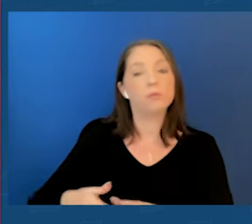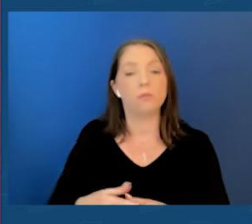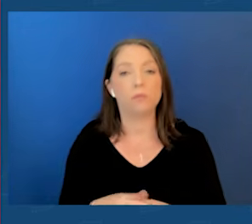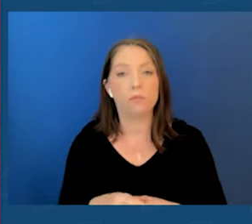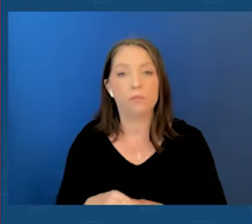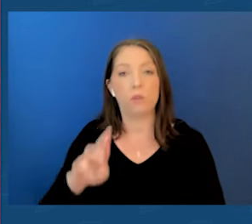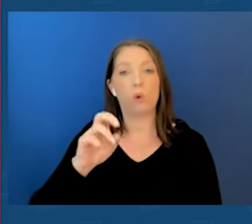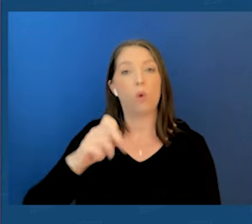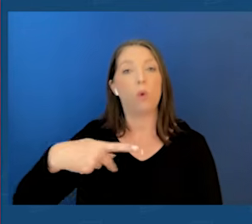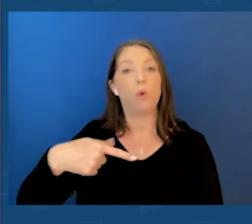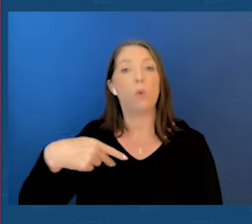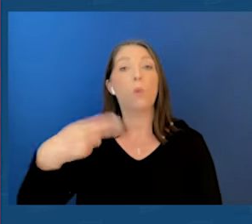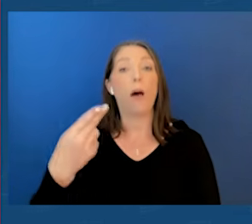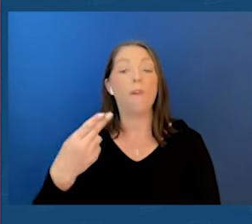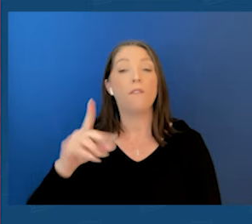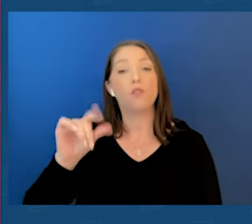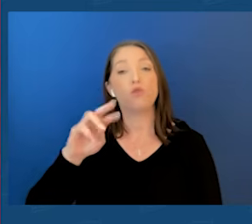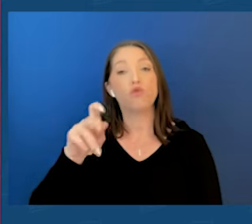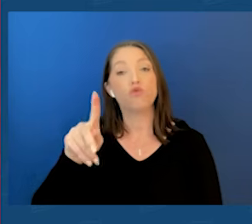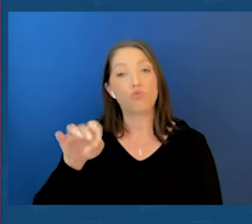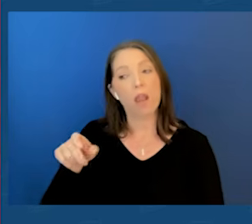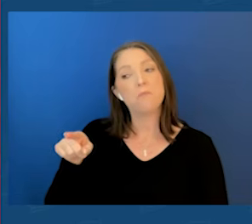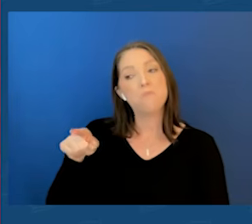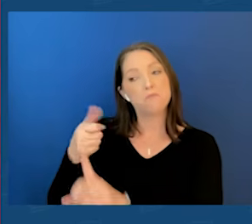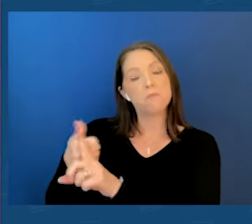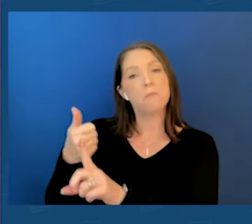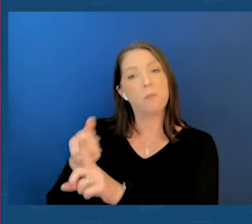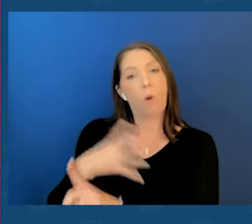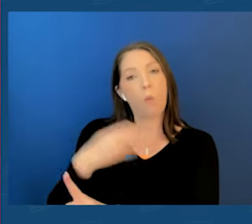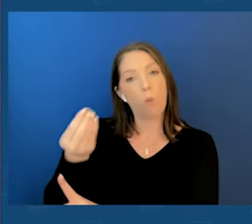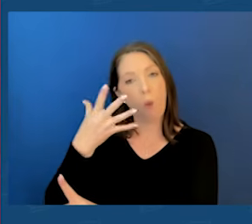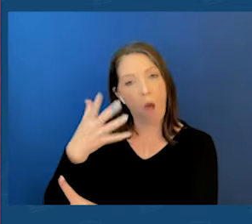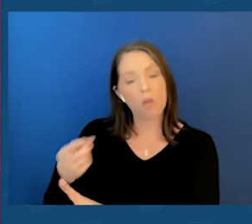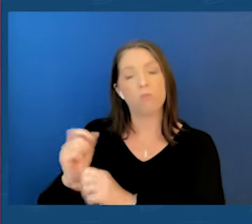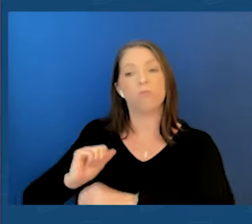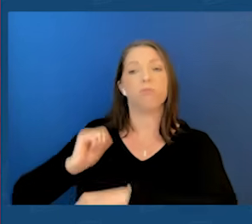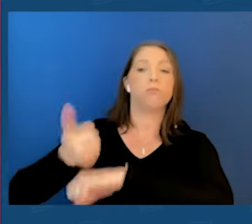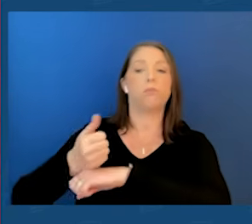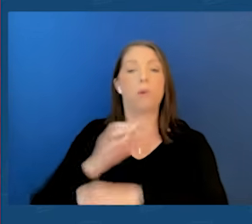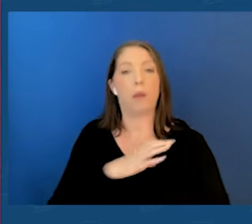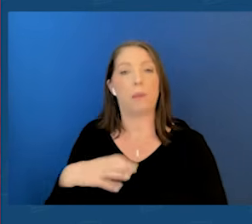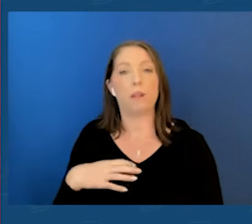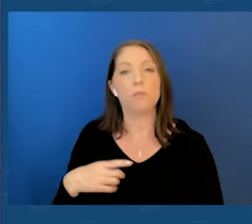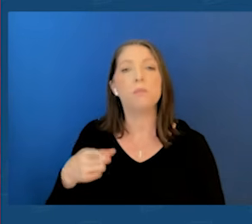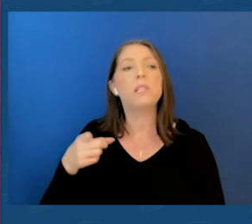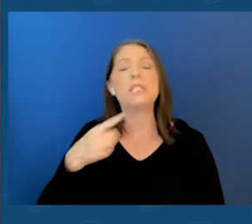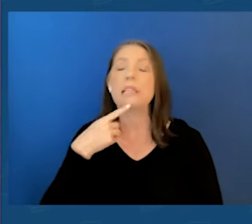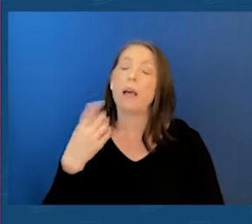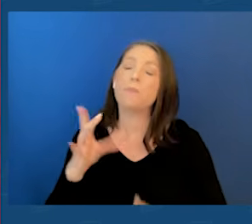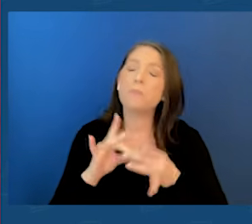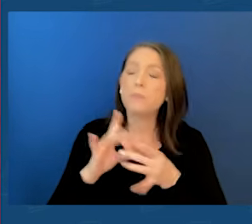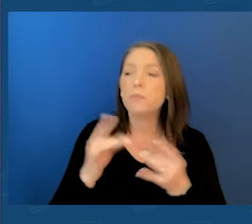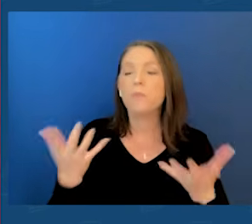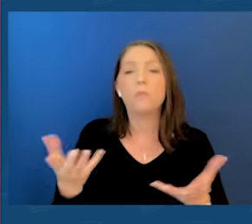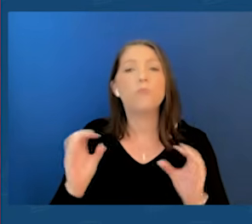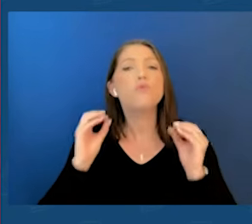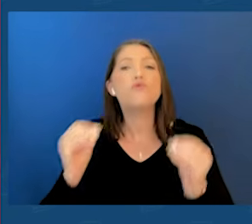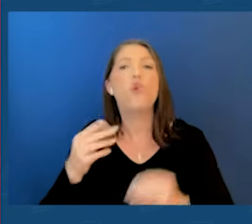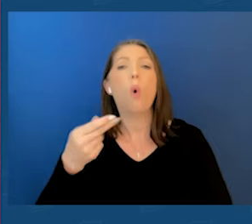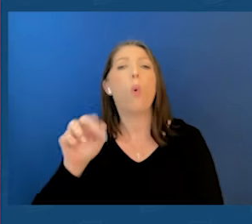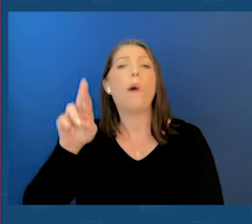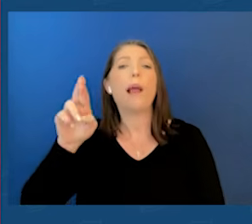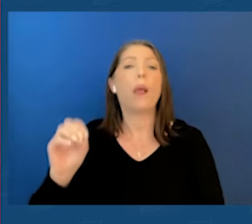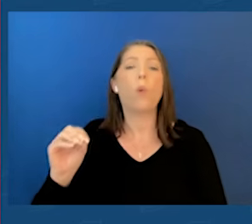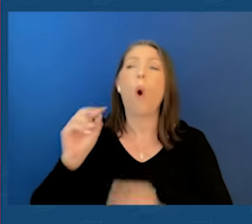and founded the committee, said, there's no hero in this story, but the